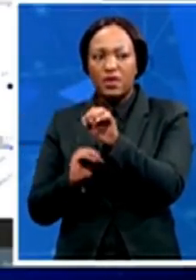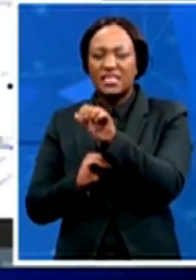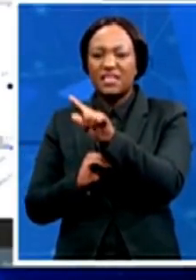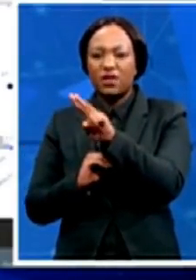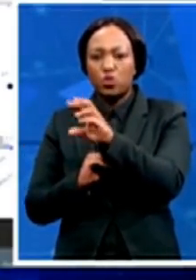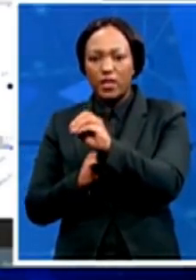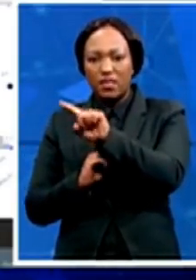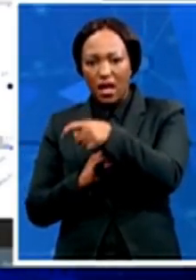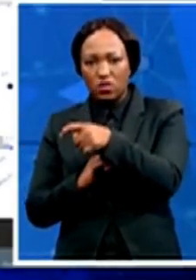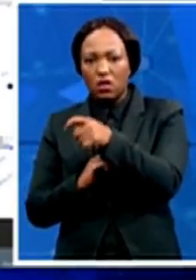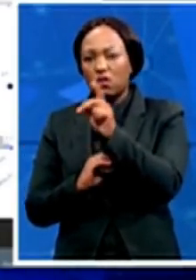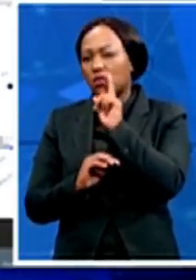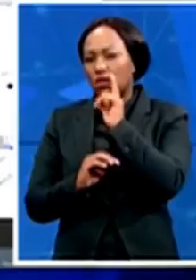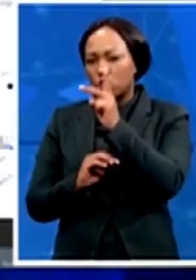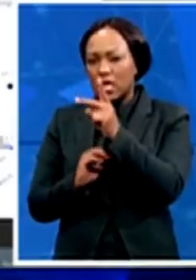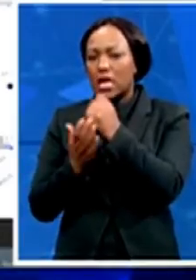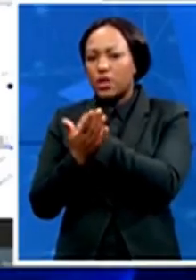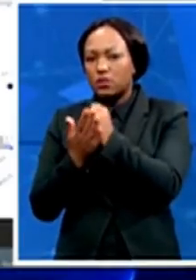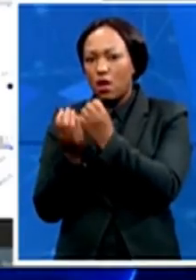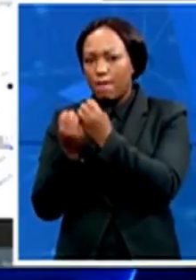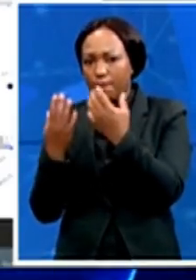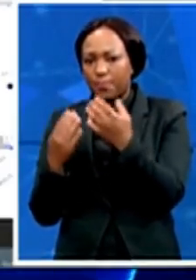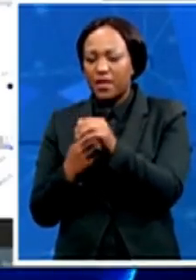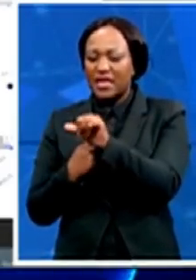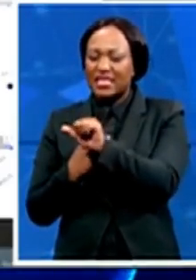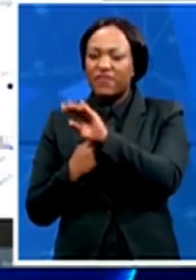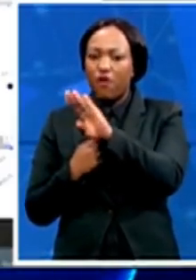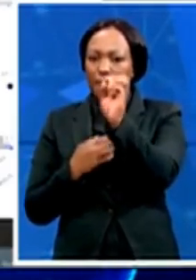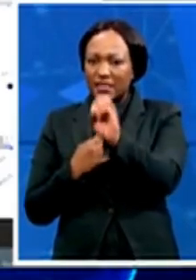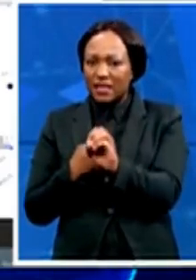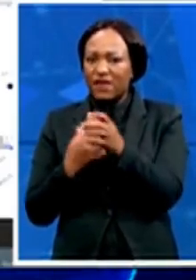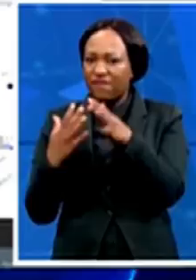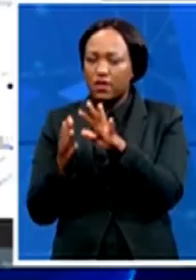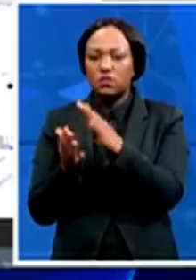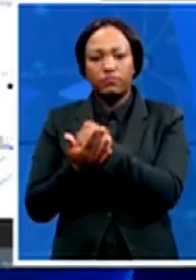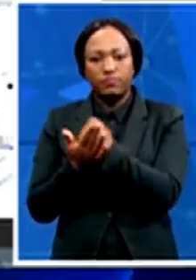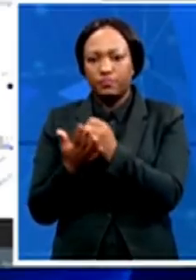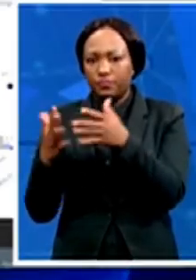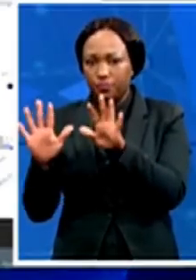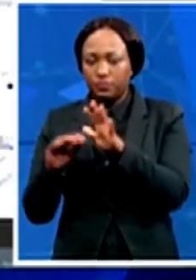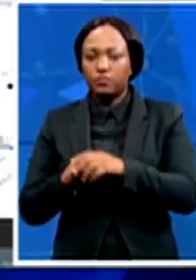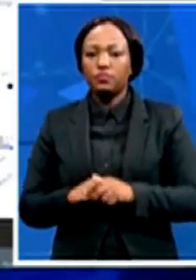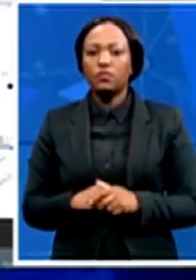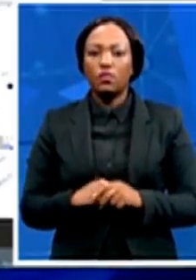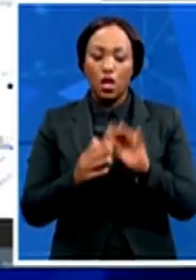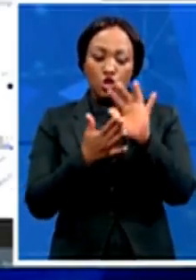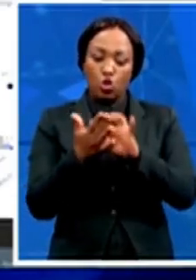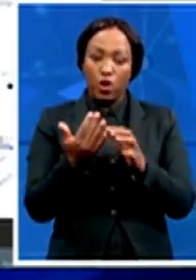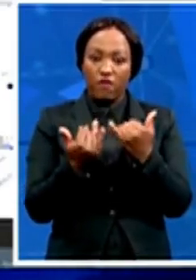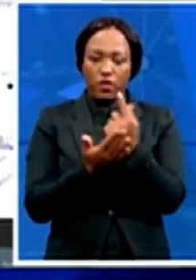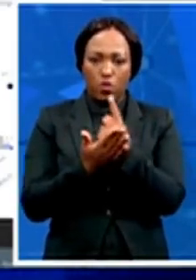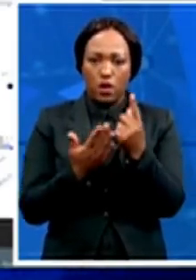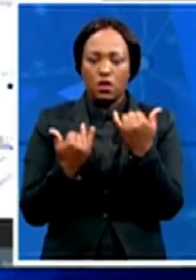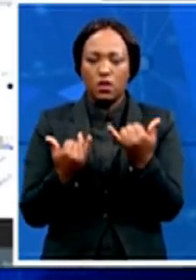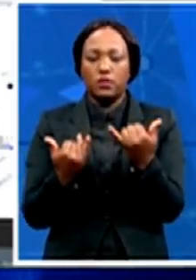registered. Now 64% has been registered. But the big story this week actually is partially vaccinated is now